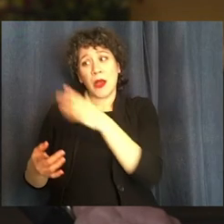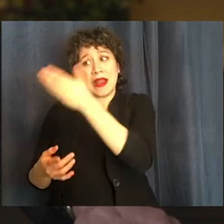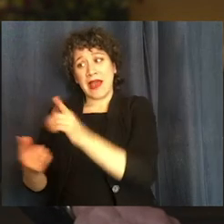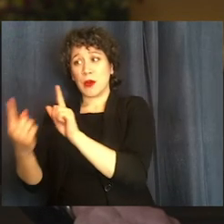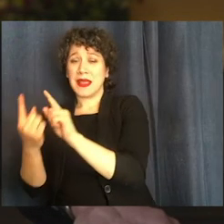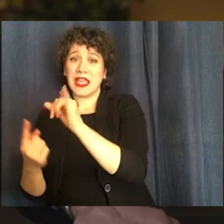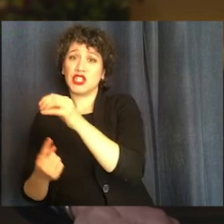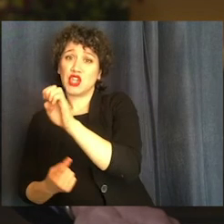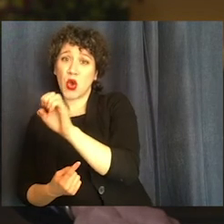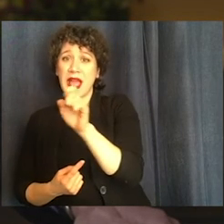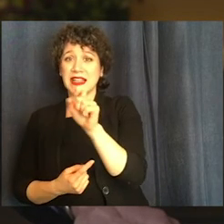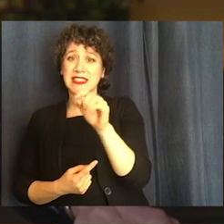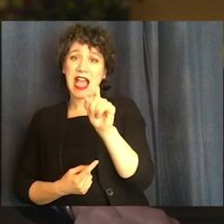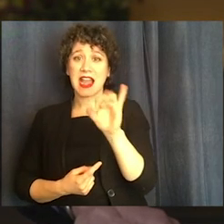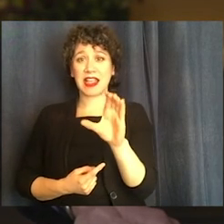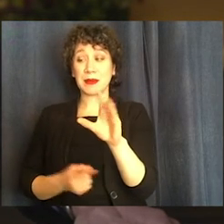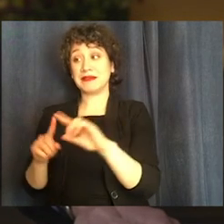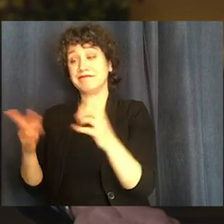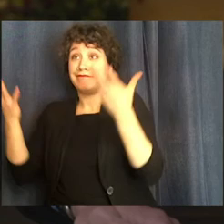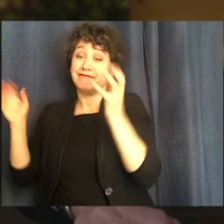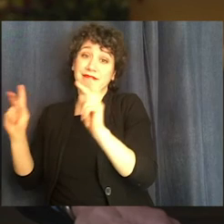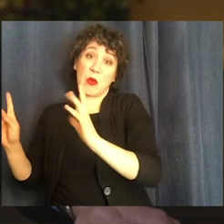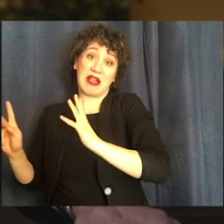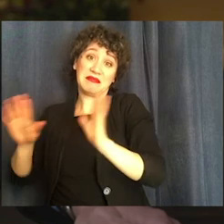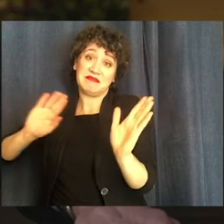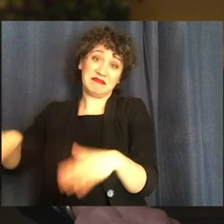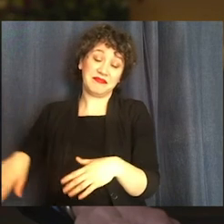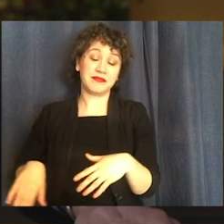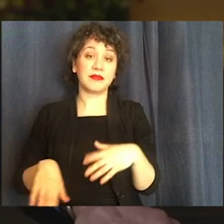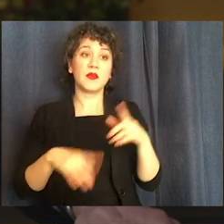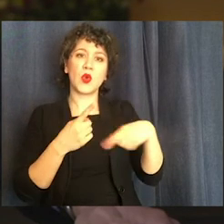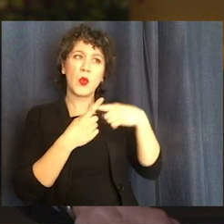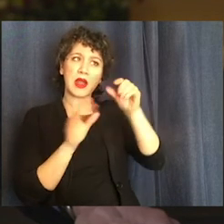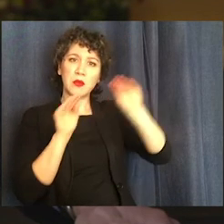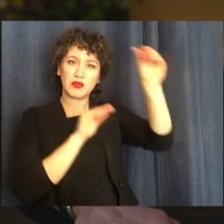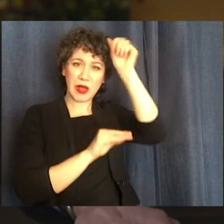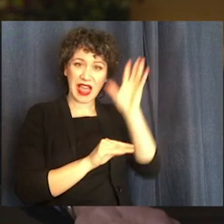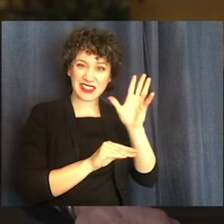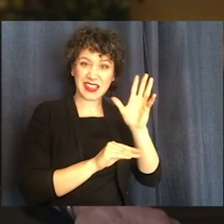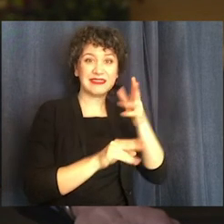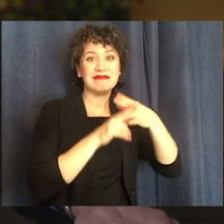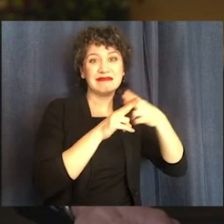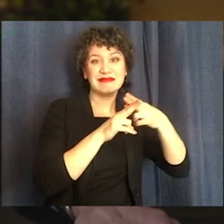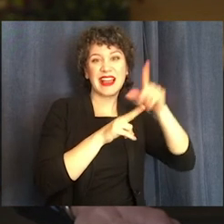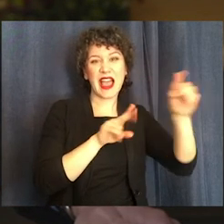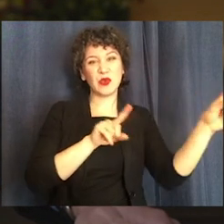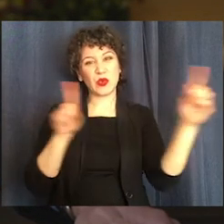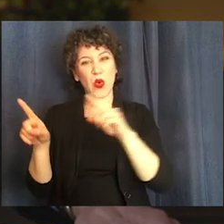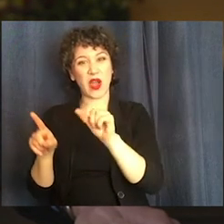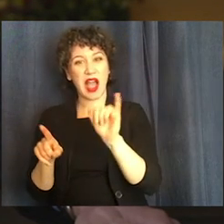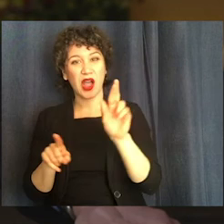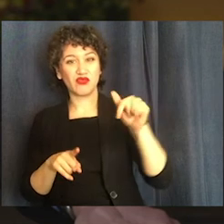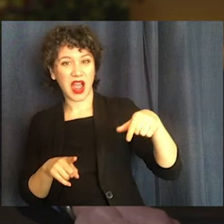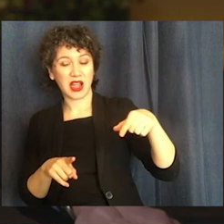months, I learned about another favorite four-letter word, live. In Iraq, I worked as an